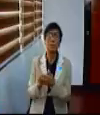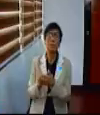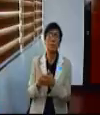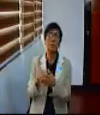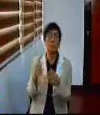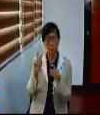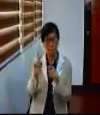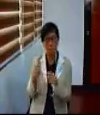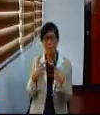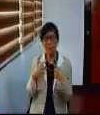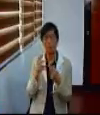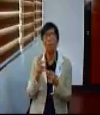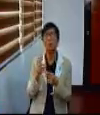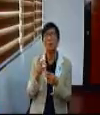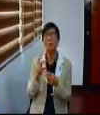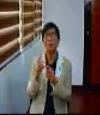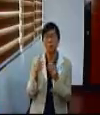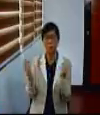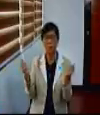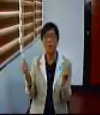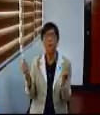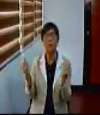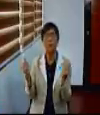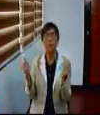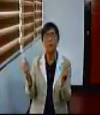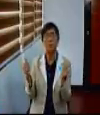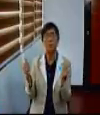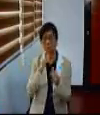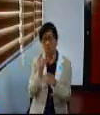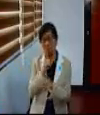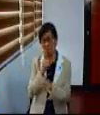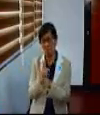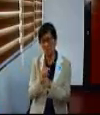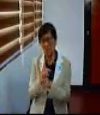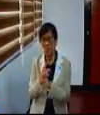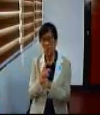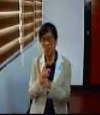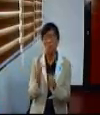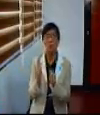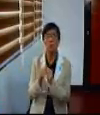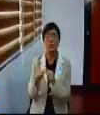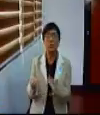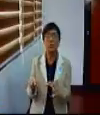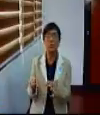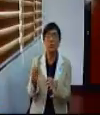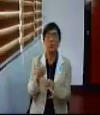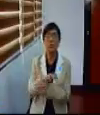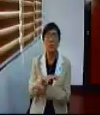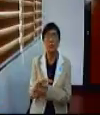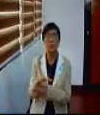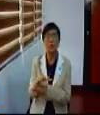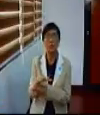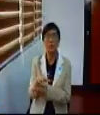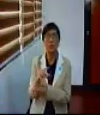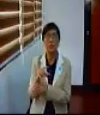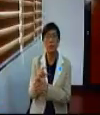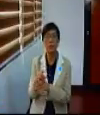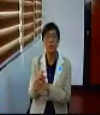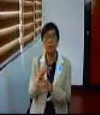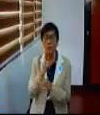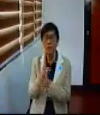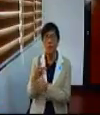remedy. I'm not so sure that without an effective due process